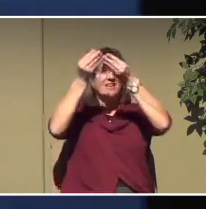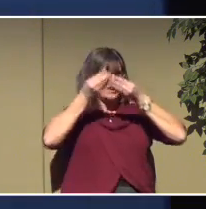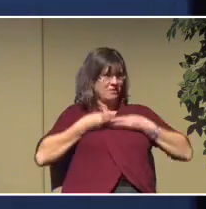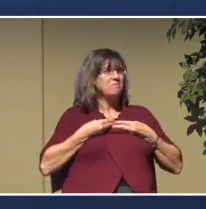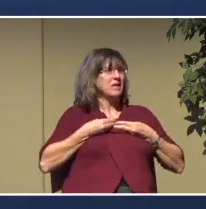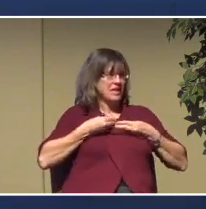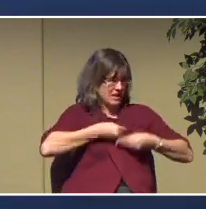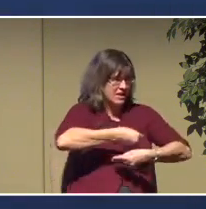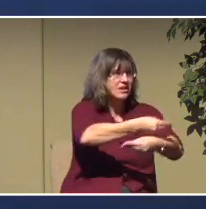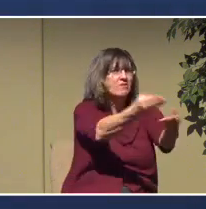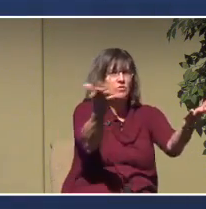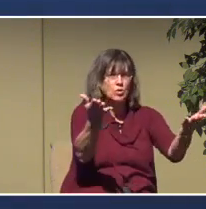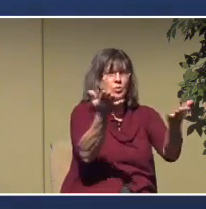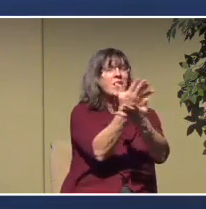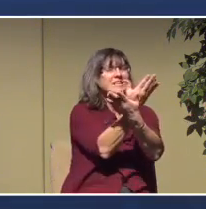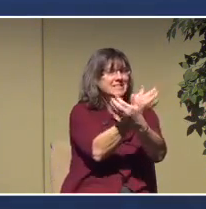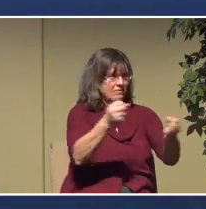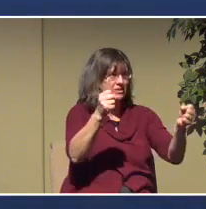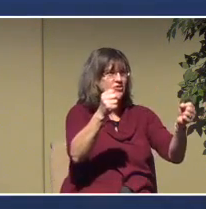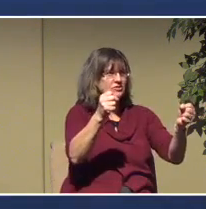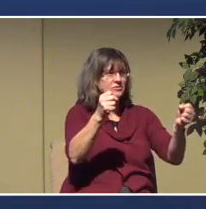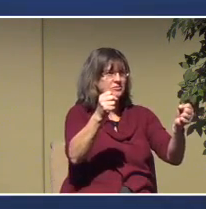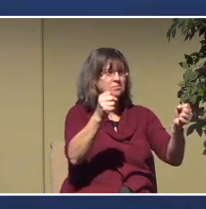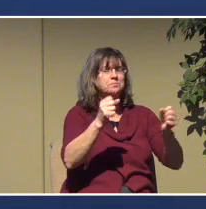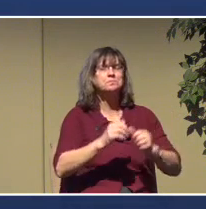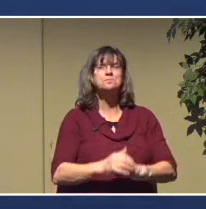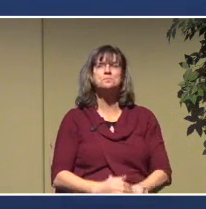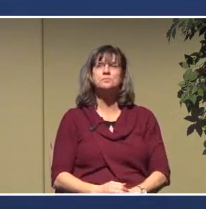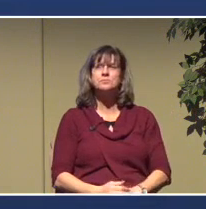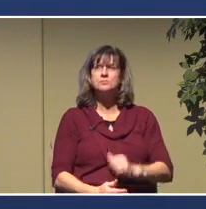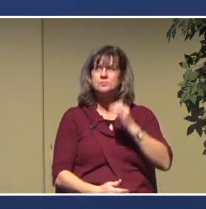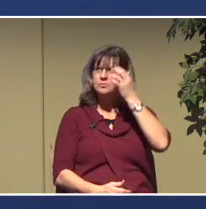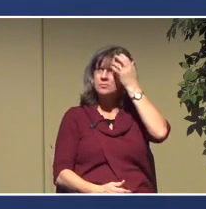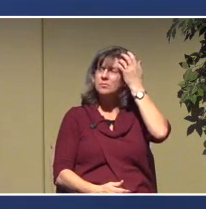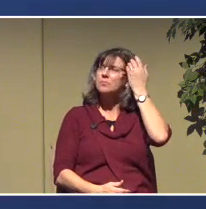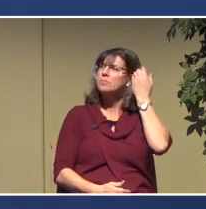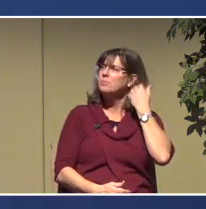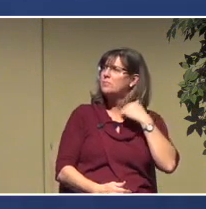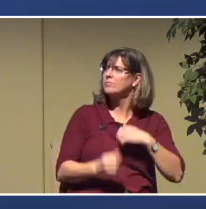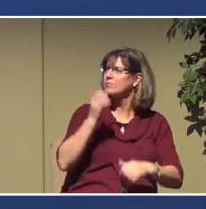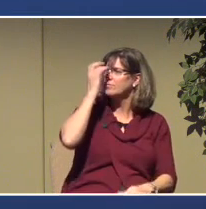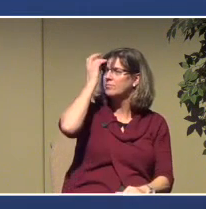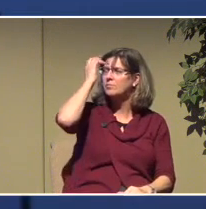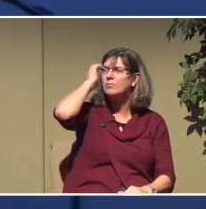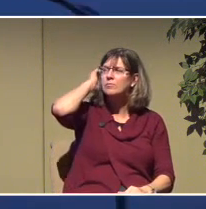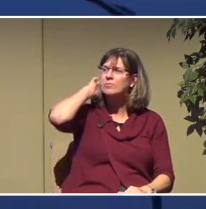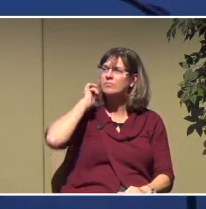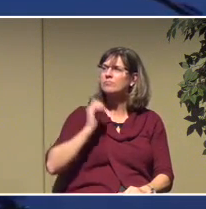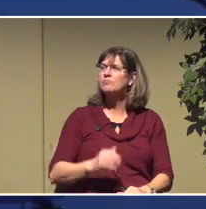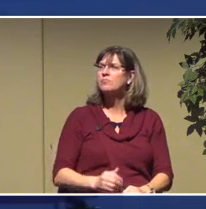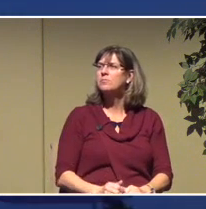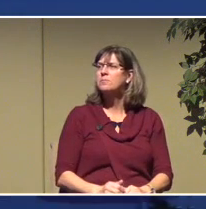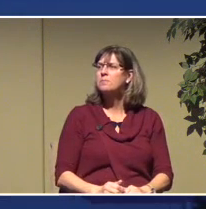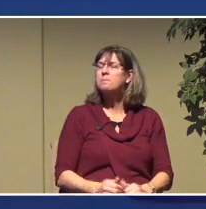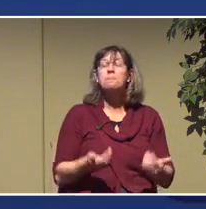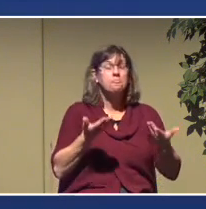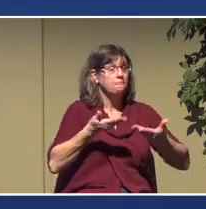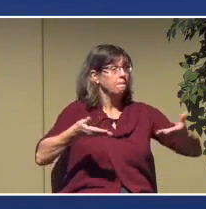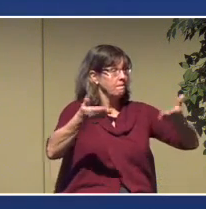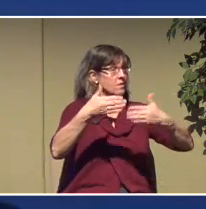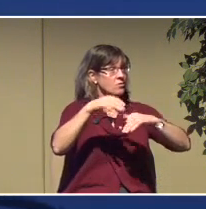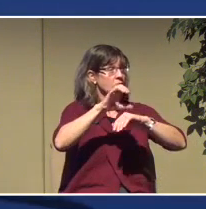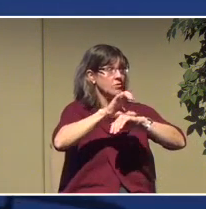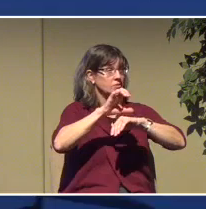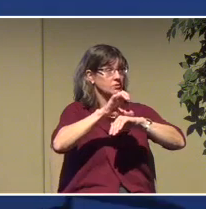Now, we don't follow the church year very closely here at Maranatha, but there are certain things.